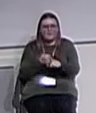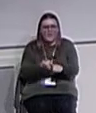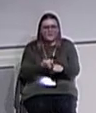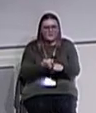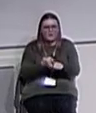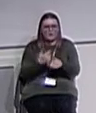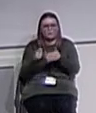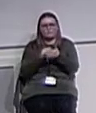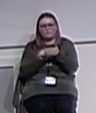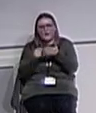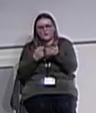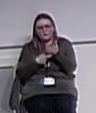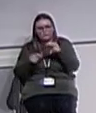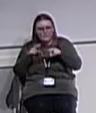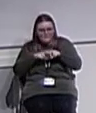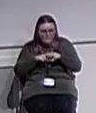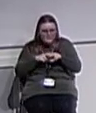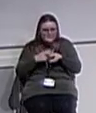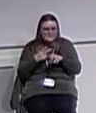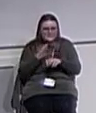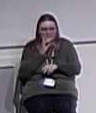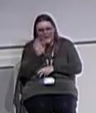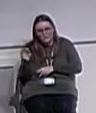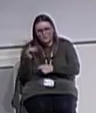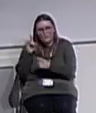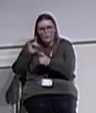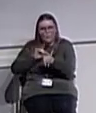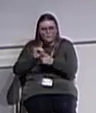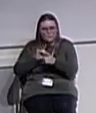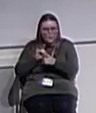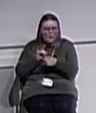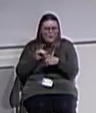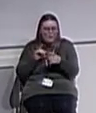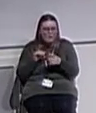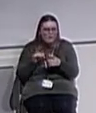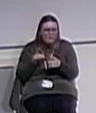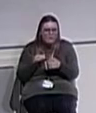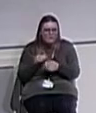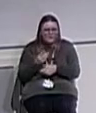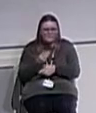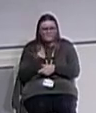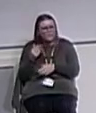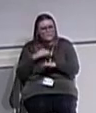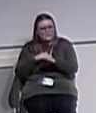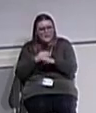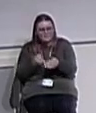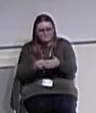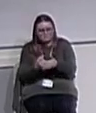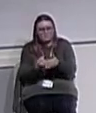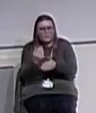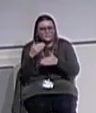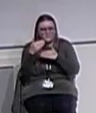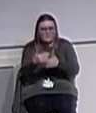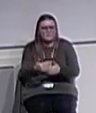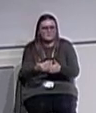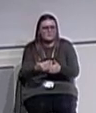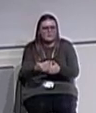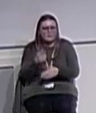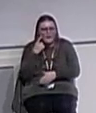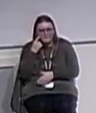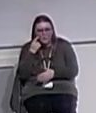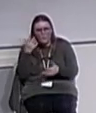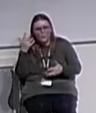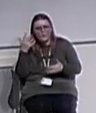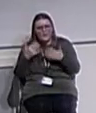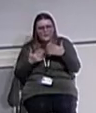references, that will call you and have a one-to-one chat with you a couple of times in the semester to see how you're doing, look at your exam